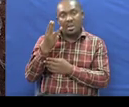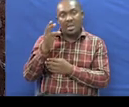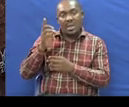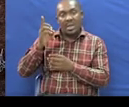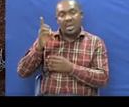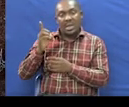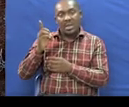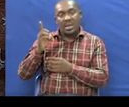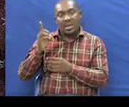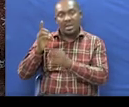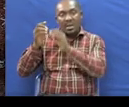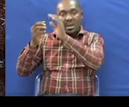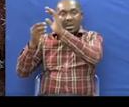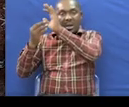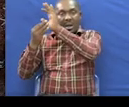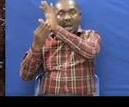3d9